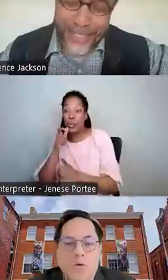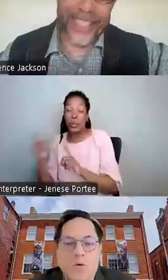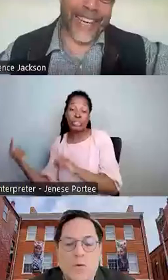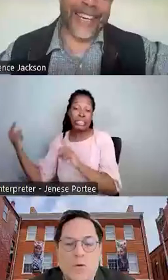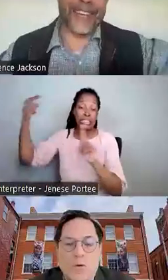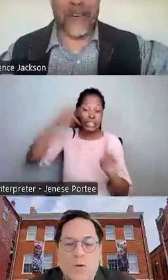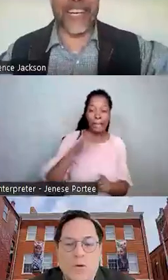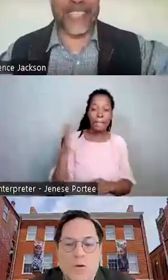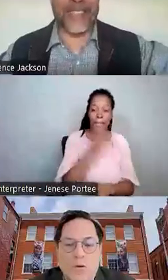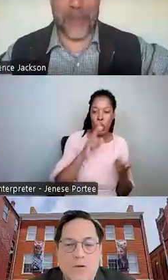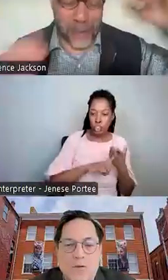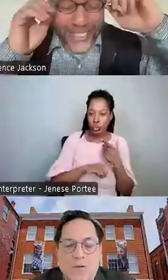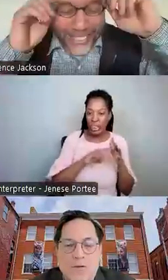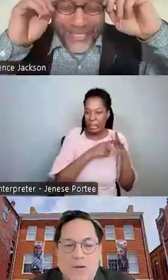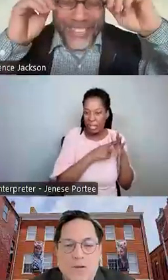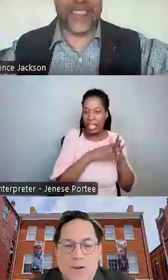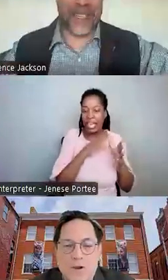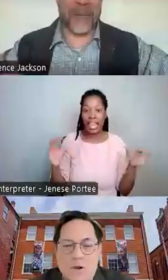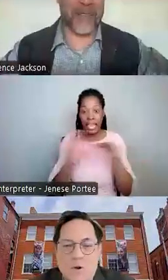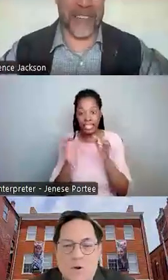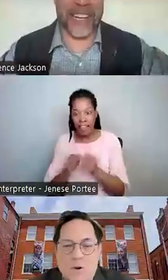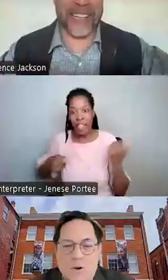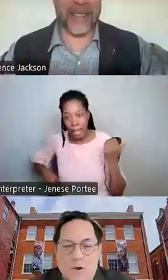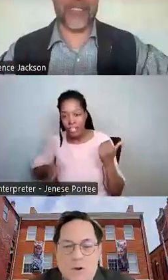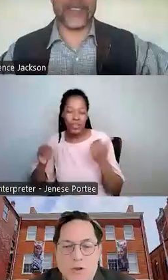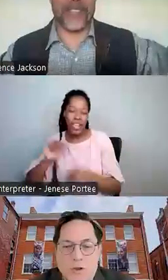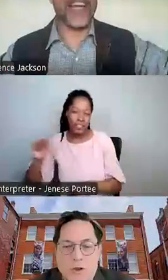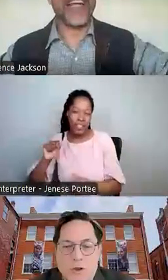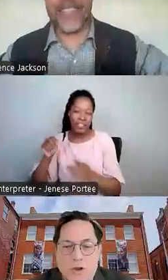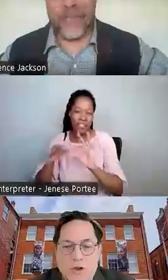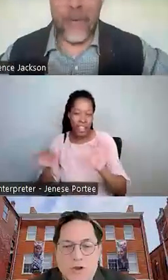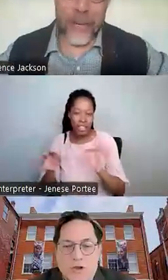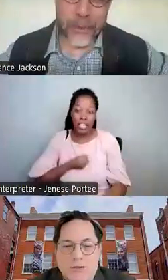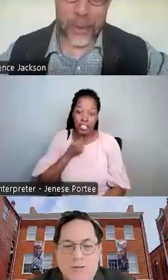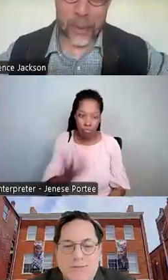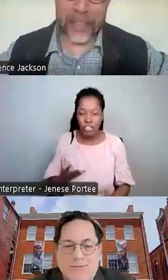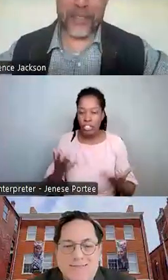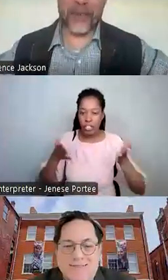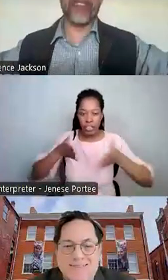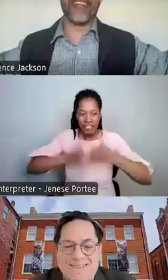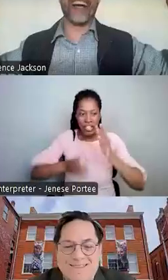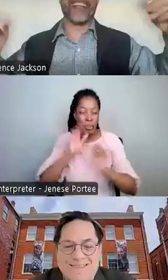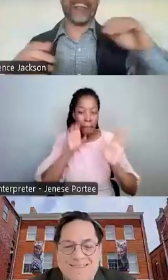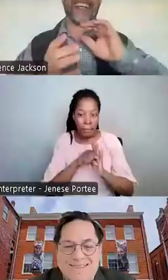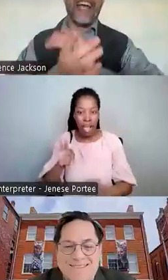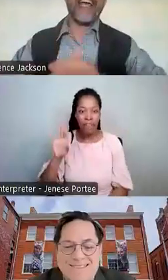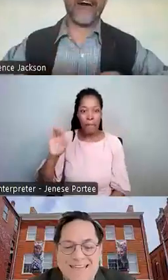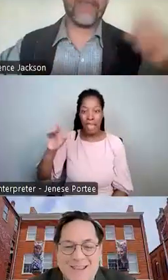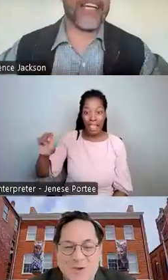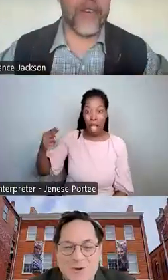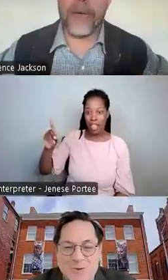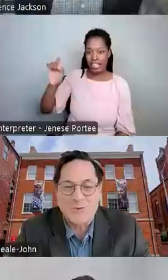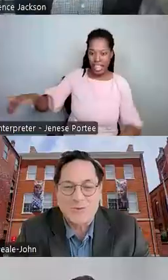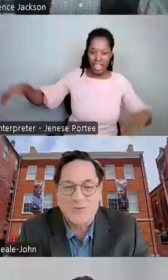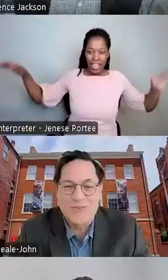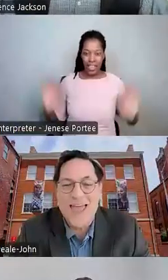the beginning and the creation of the banjo and African American vernacular expression. But let's finish with a picture of Billie Holiday. Thank